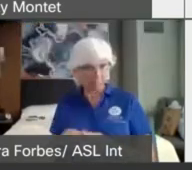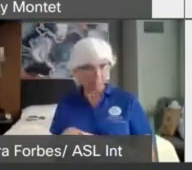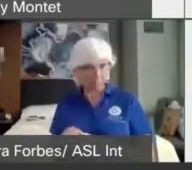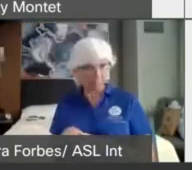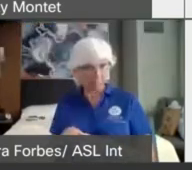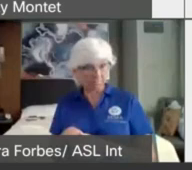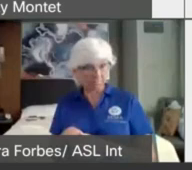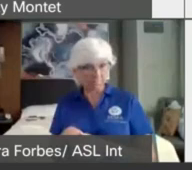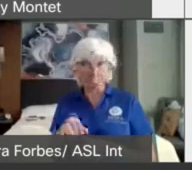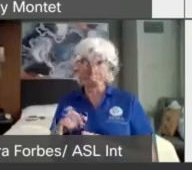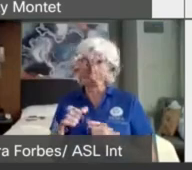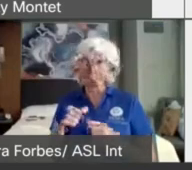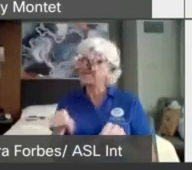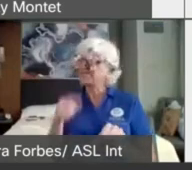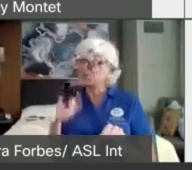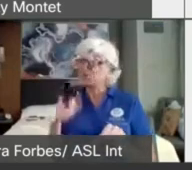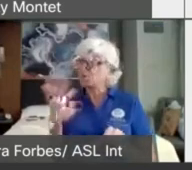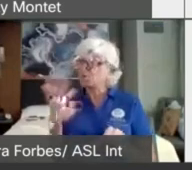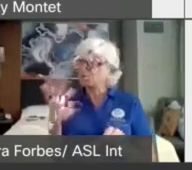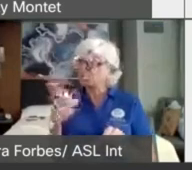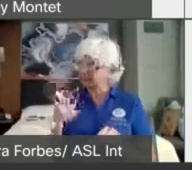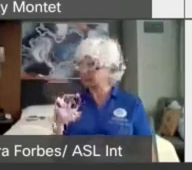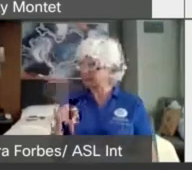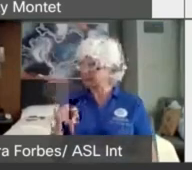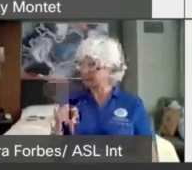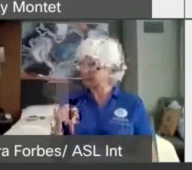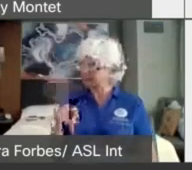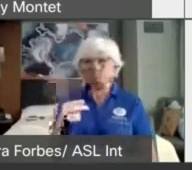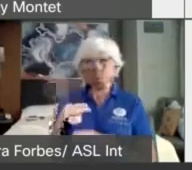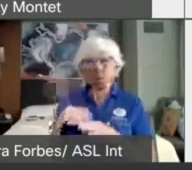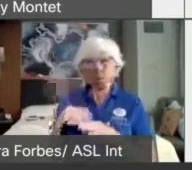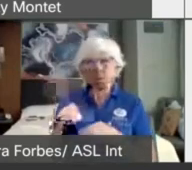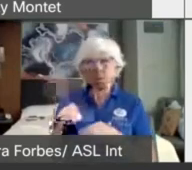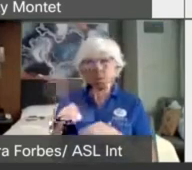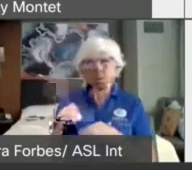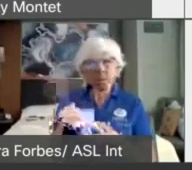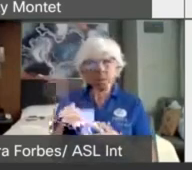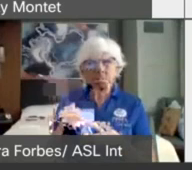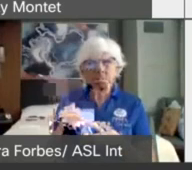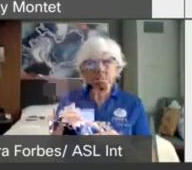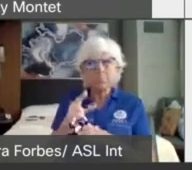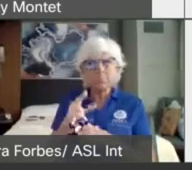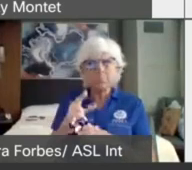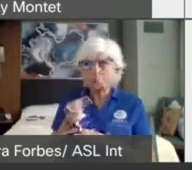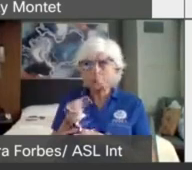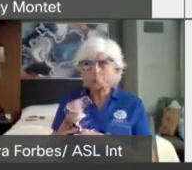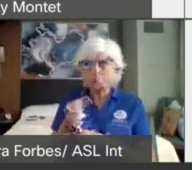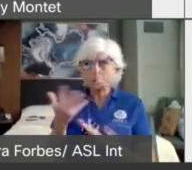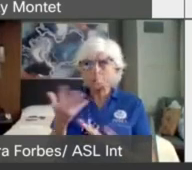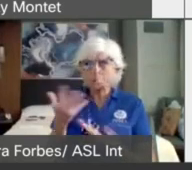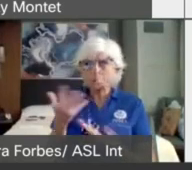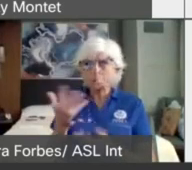Deposit for, as in an apartment or a temporary lodging? I wasn't sure what the apartment, I mean, the deposit. That's a very